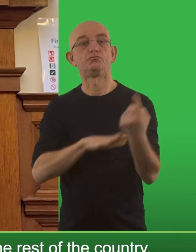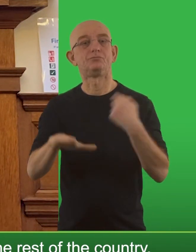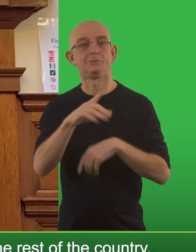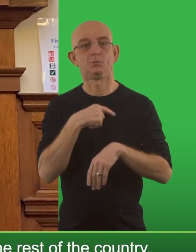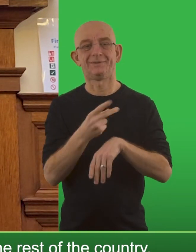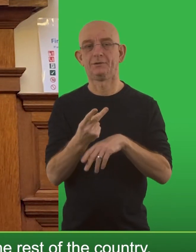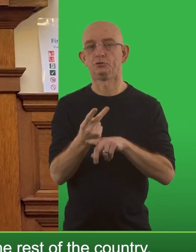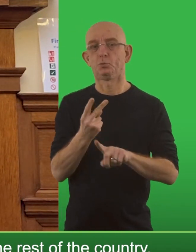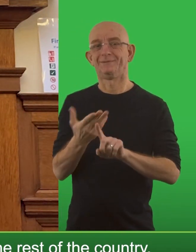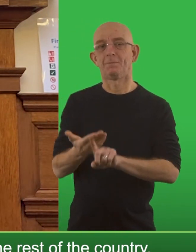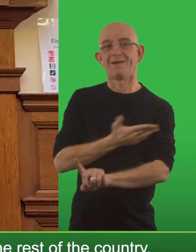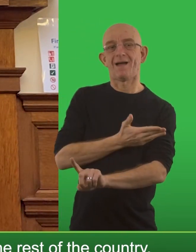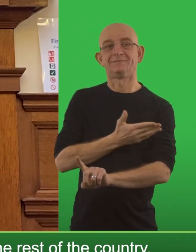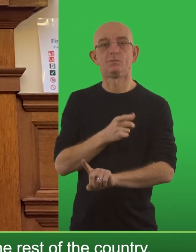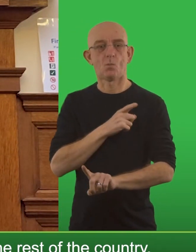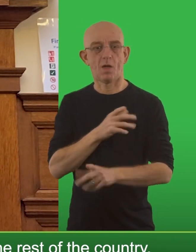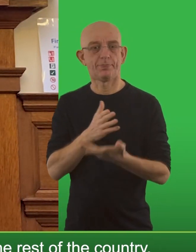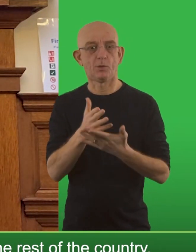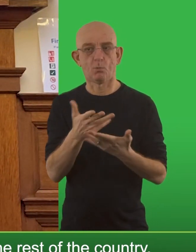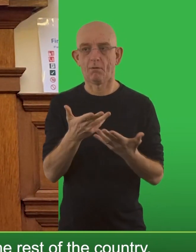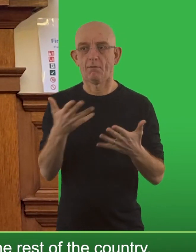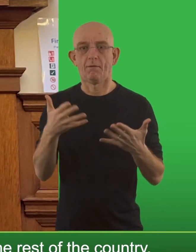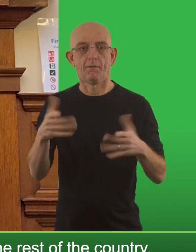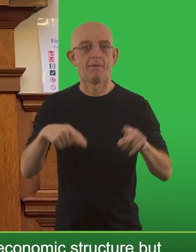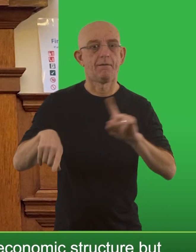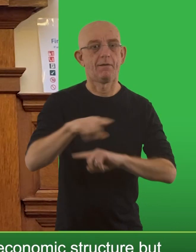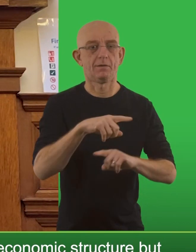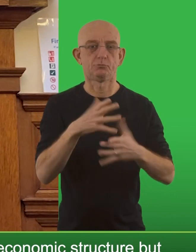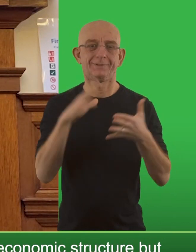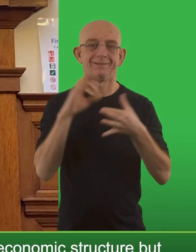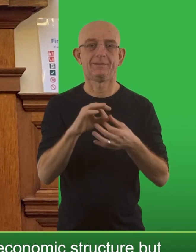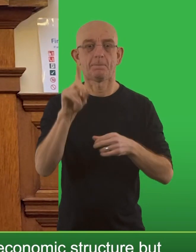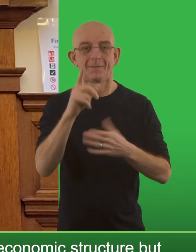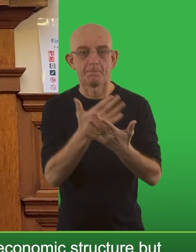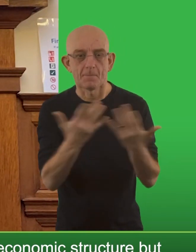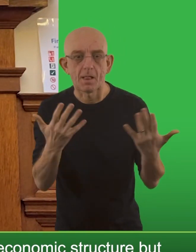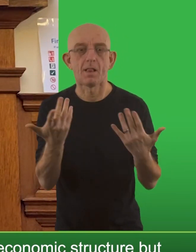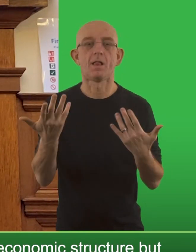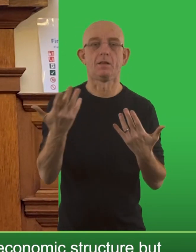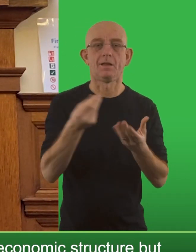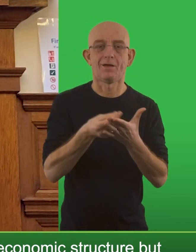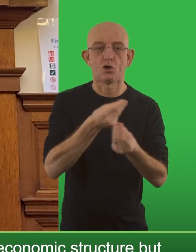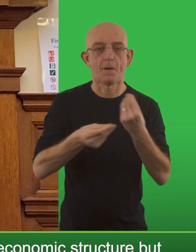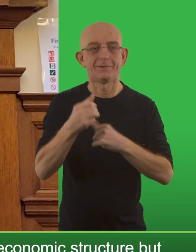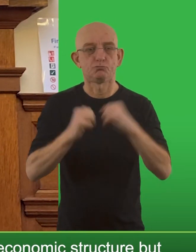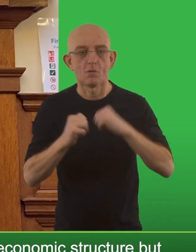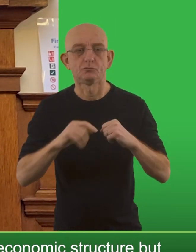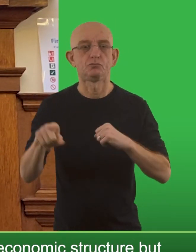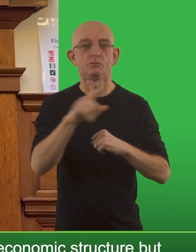probably 2 weeks behind the rest of the country in terms of the epidemic curve, and that's largely to do with population and economic